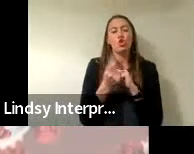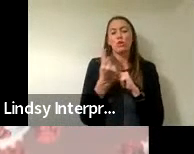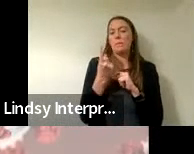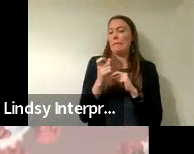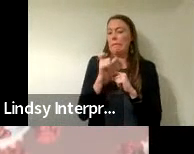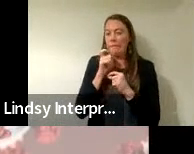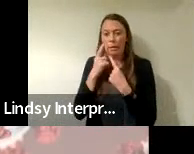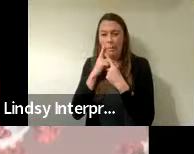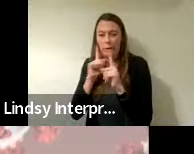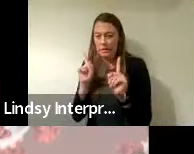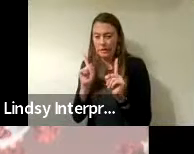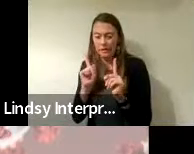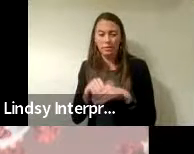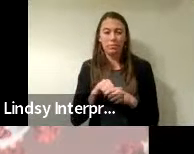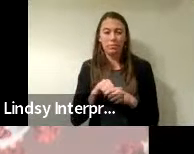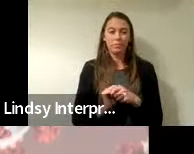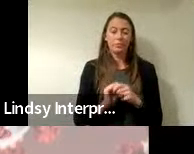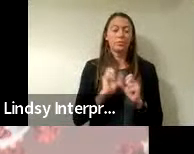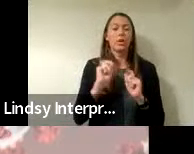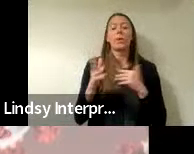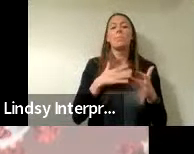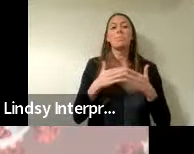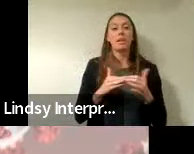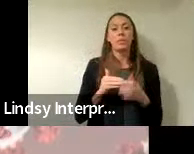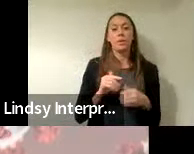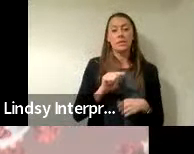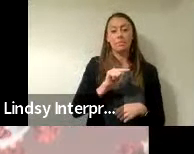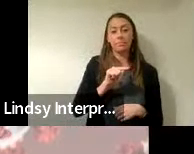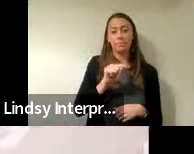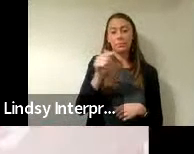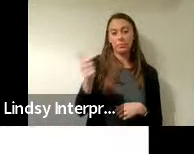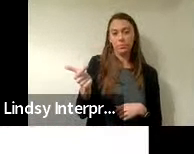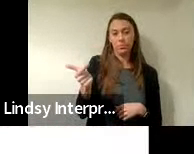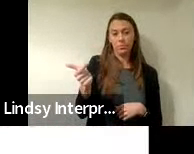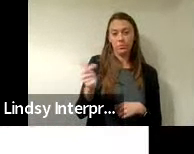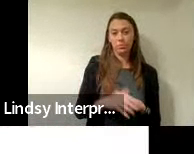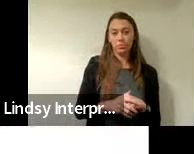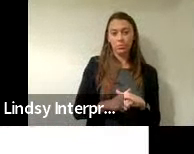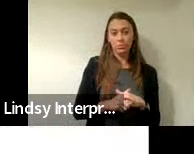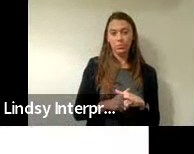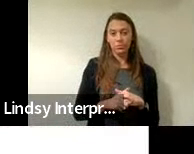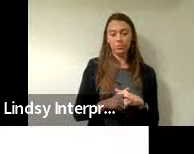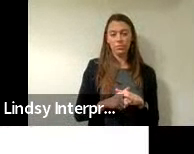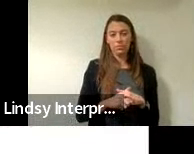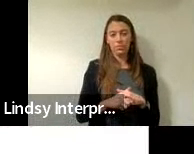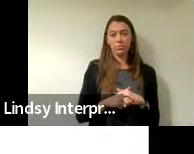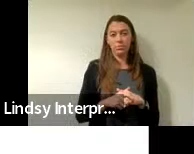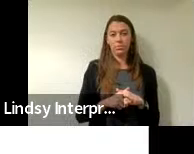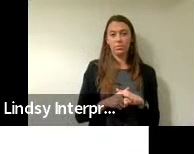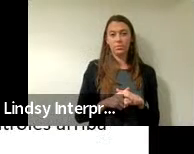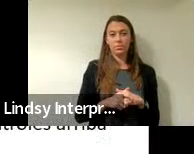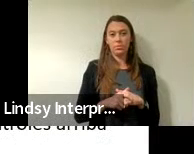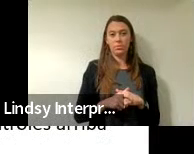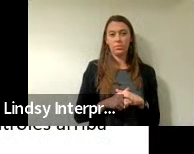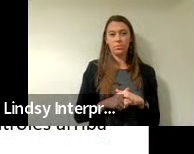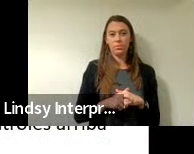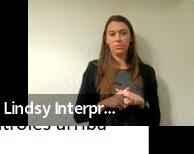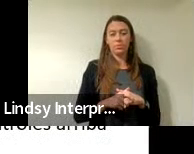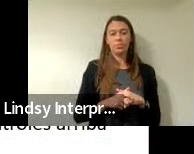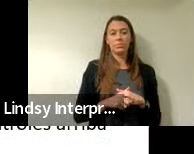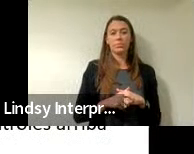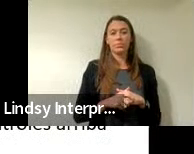Okay, so I will pass it. Let's see. Yes, we have in Spanish and